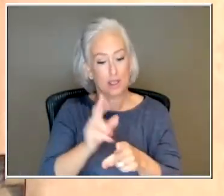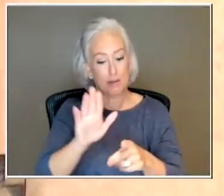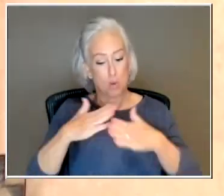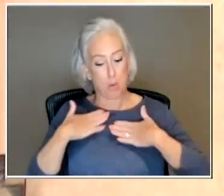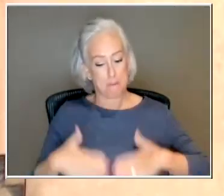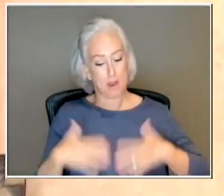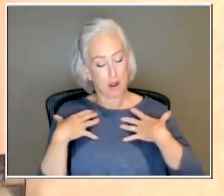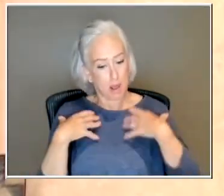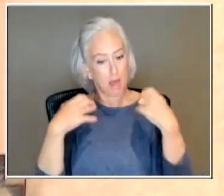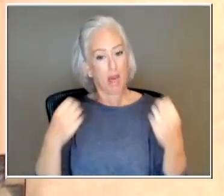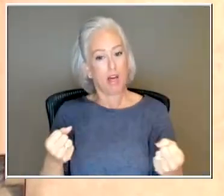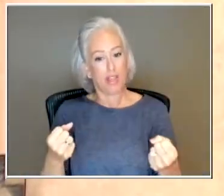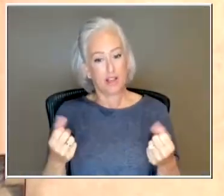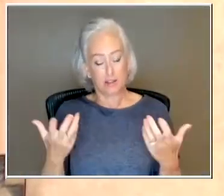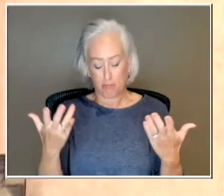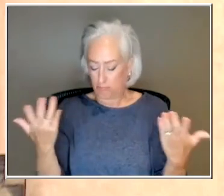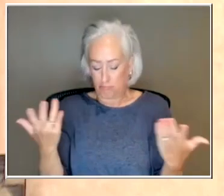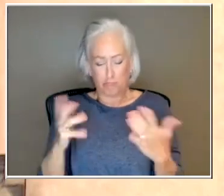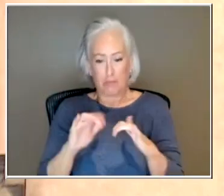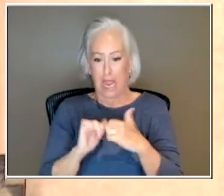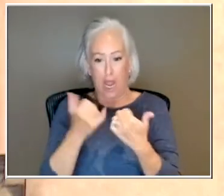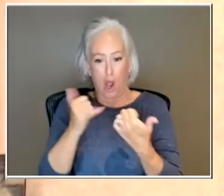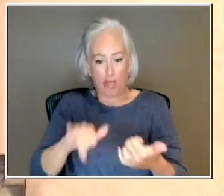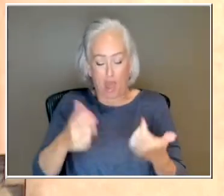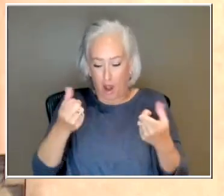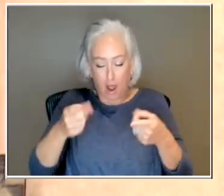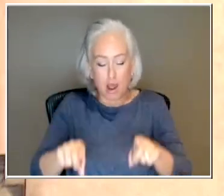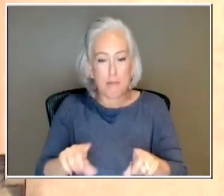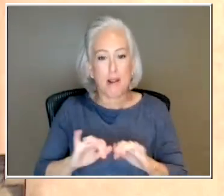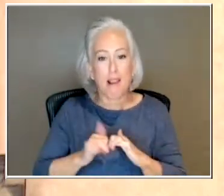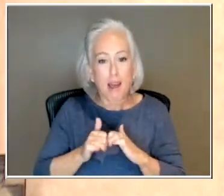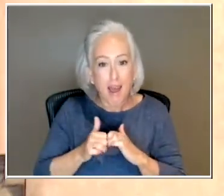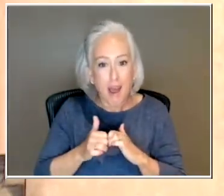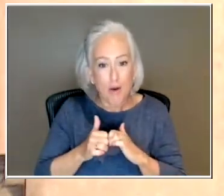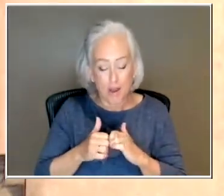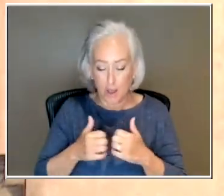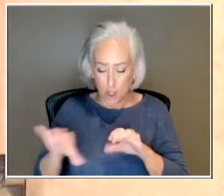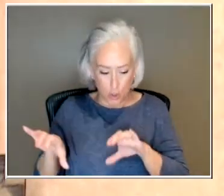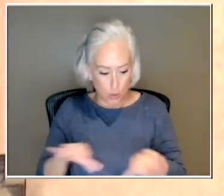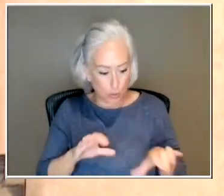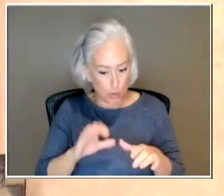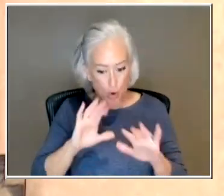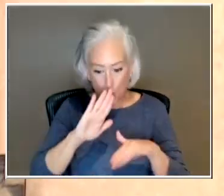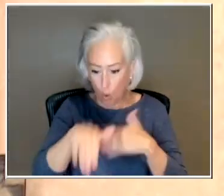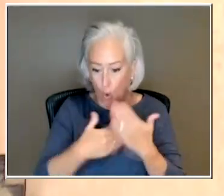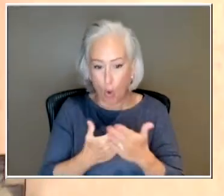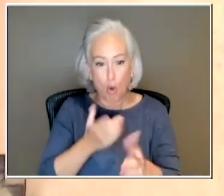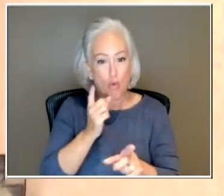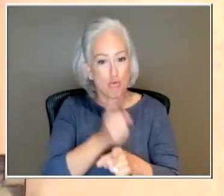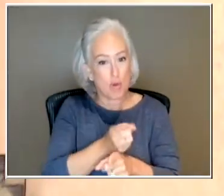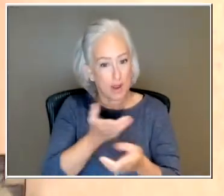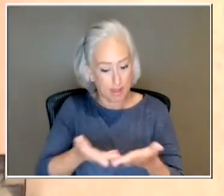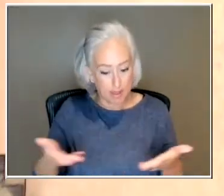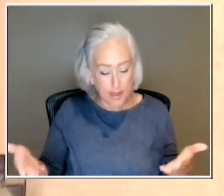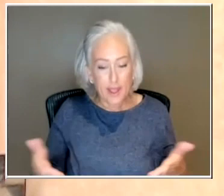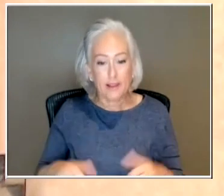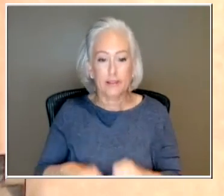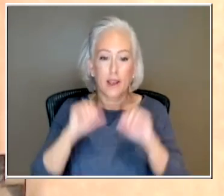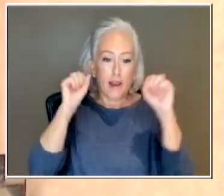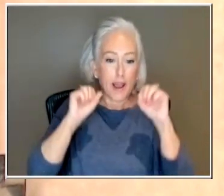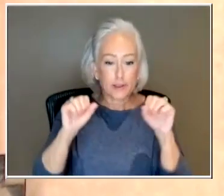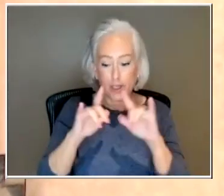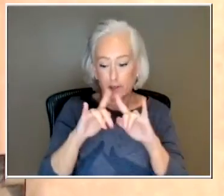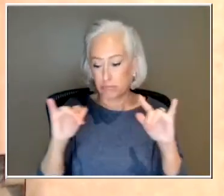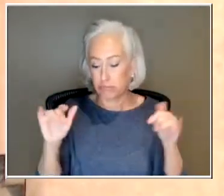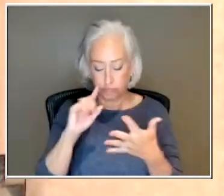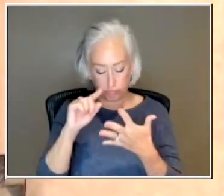And so it's like, how can something like this happen? When you're trying to be healthy, you're doing the right things, you exercise, and all of a sudden it's like